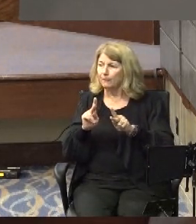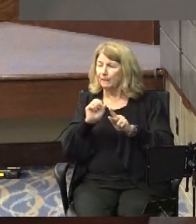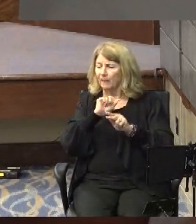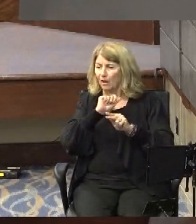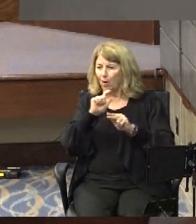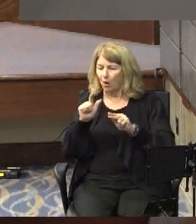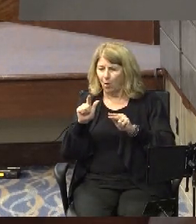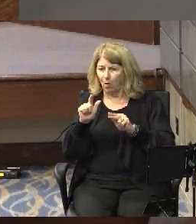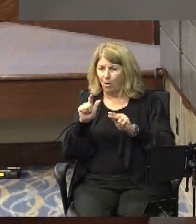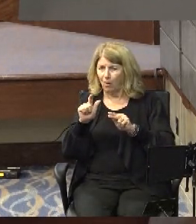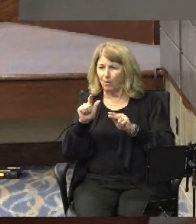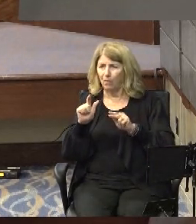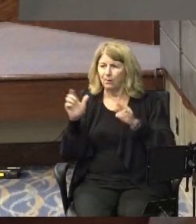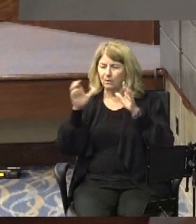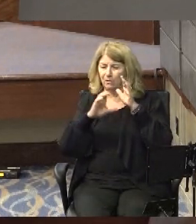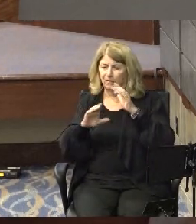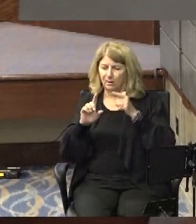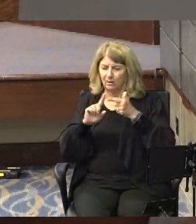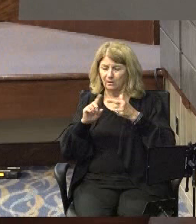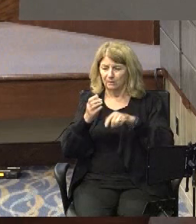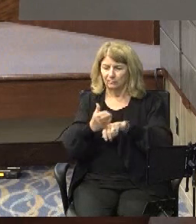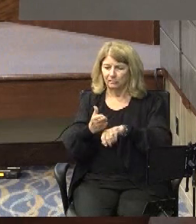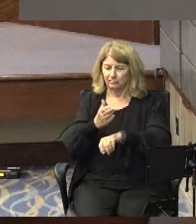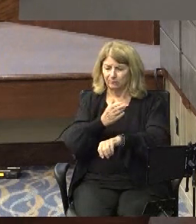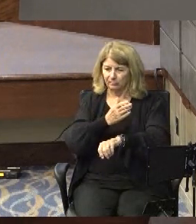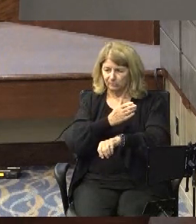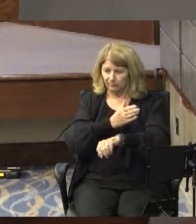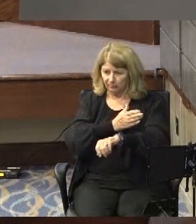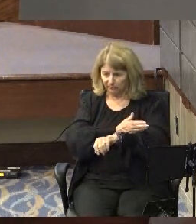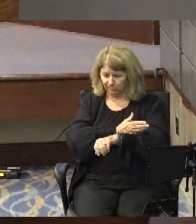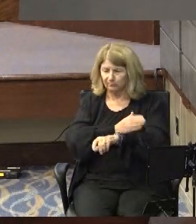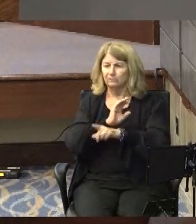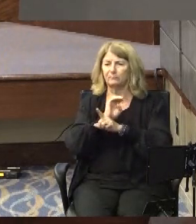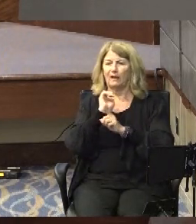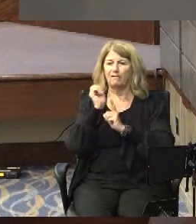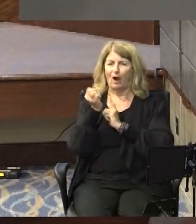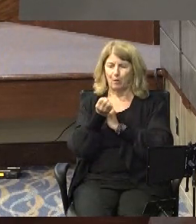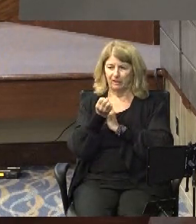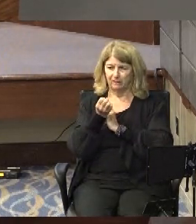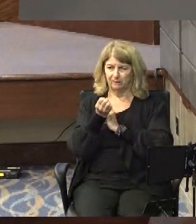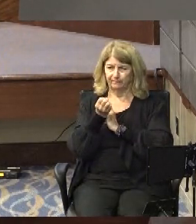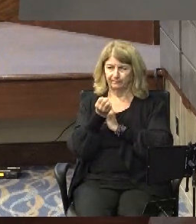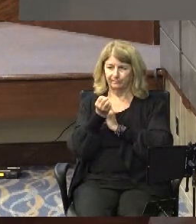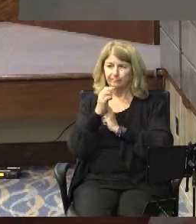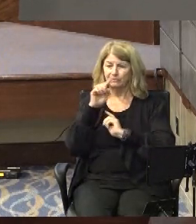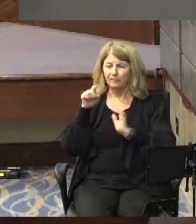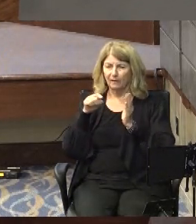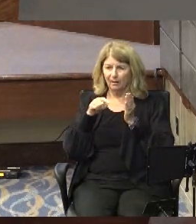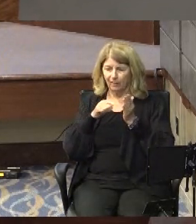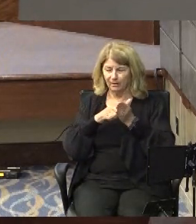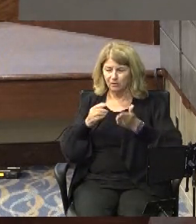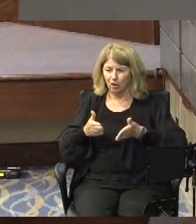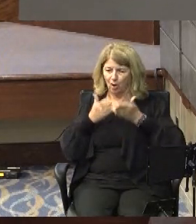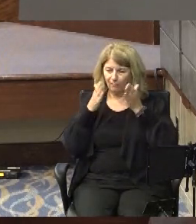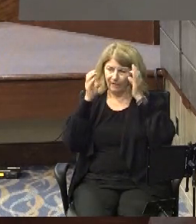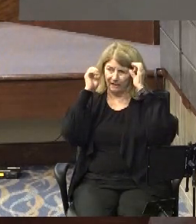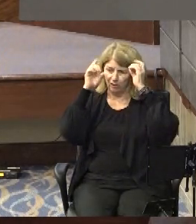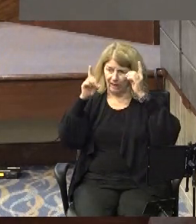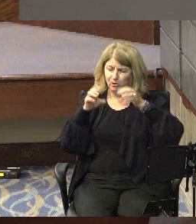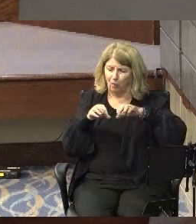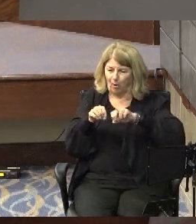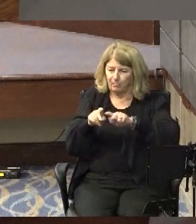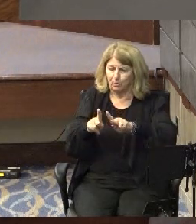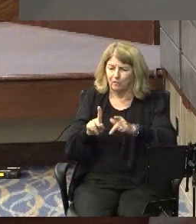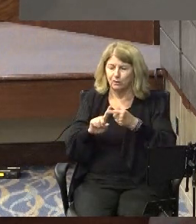seeking to enhance collaborations that will improve the environment. Now, this initiative offers many educational opportunities to the